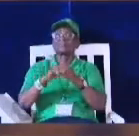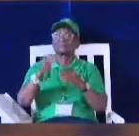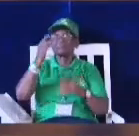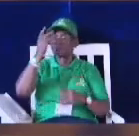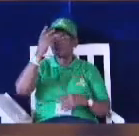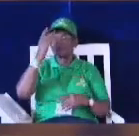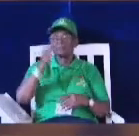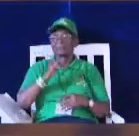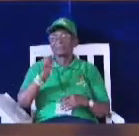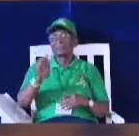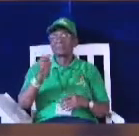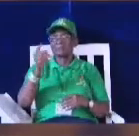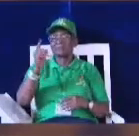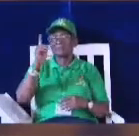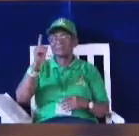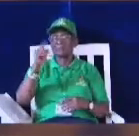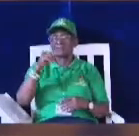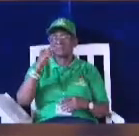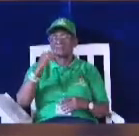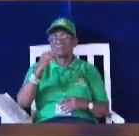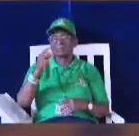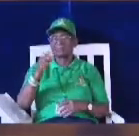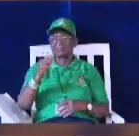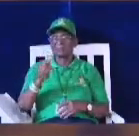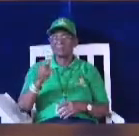I lay hand on my head.